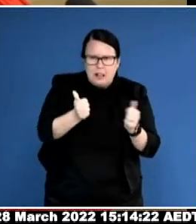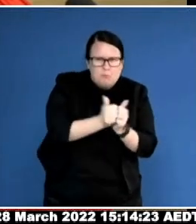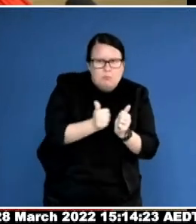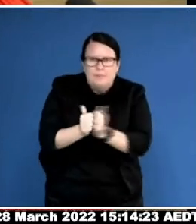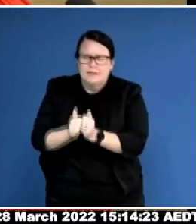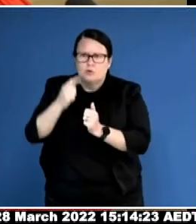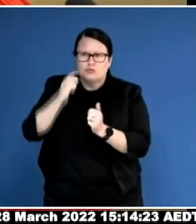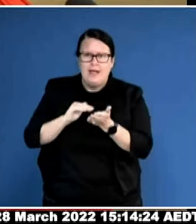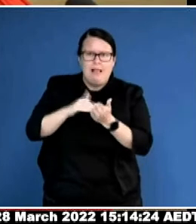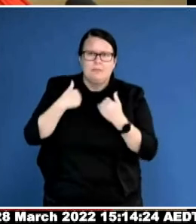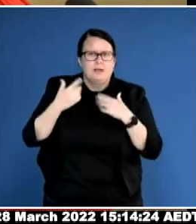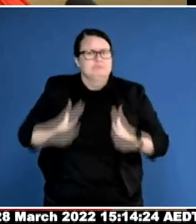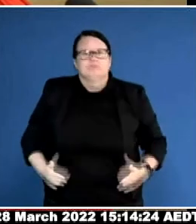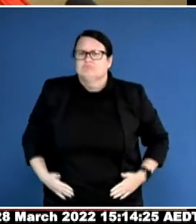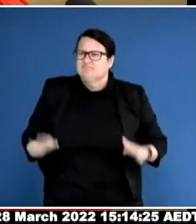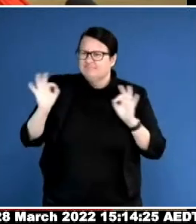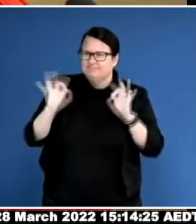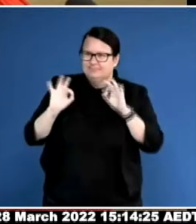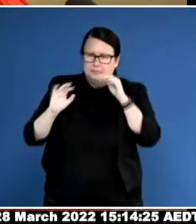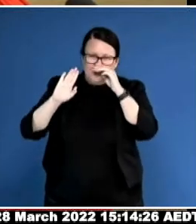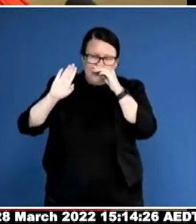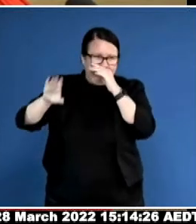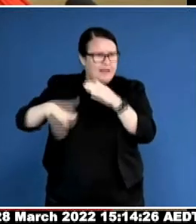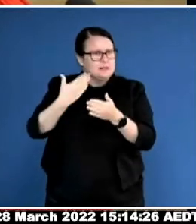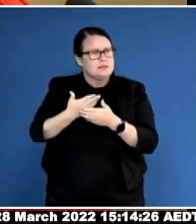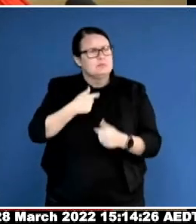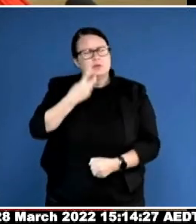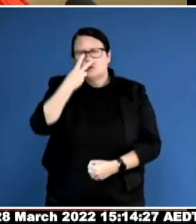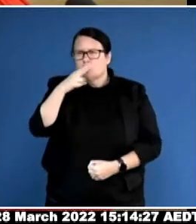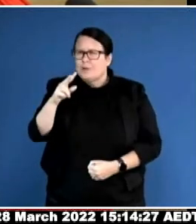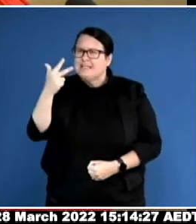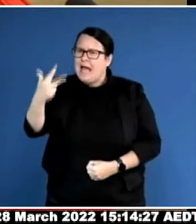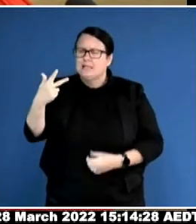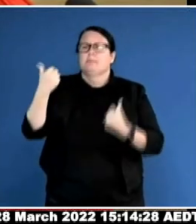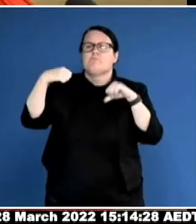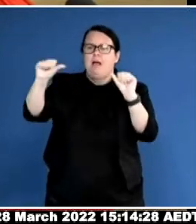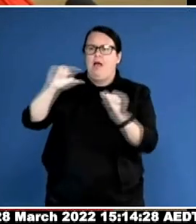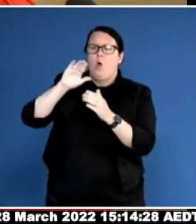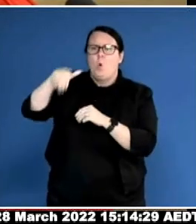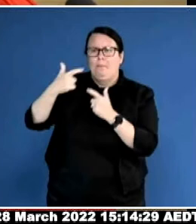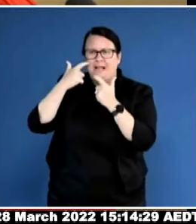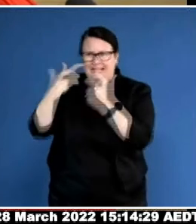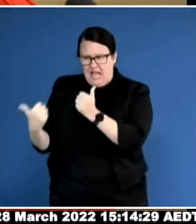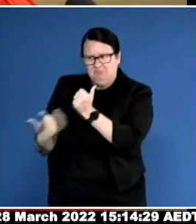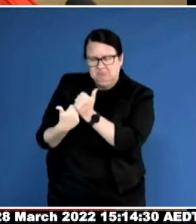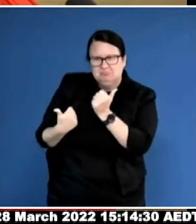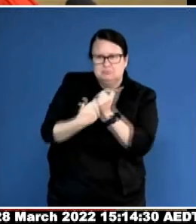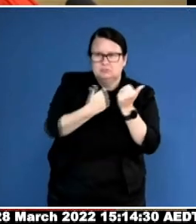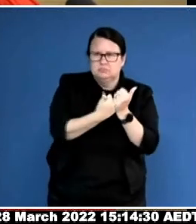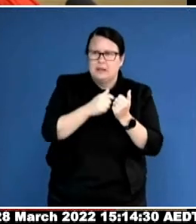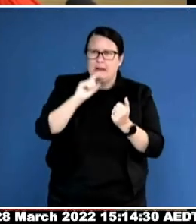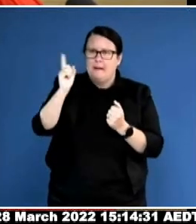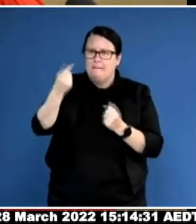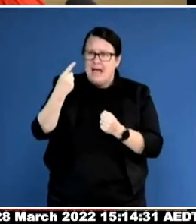interventions until I began receiving home care assistance when I was around 28 years old, although medical